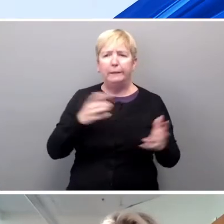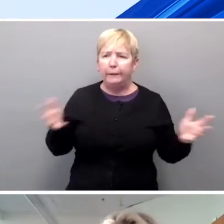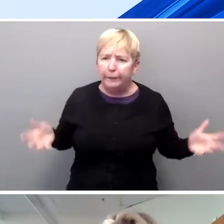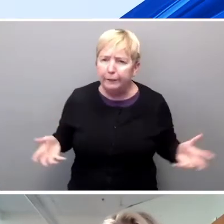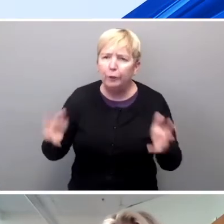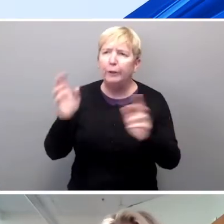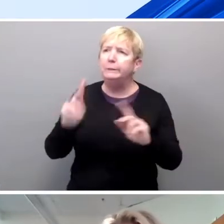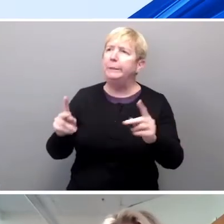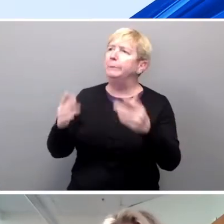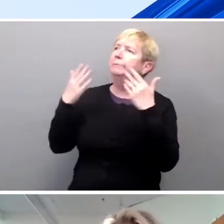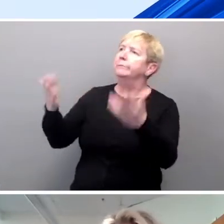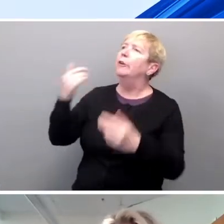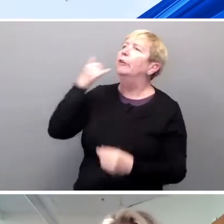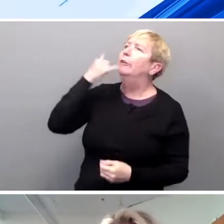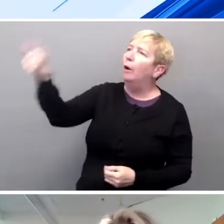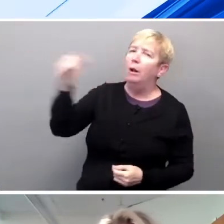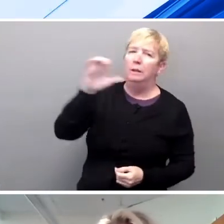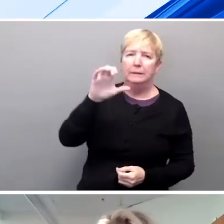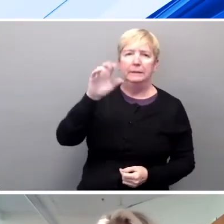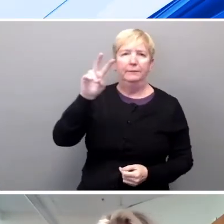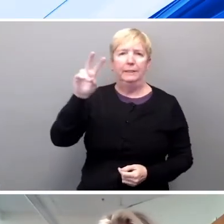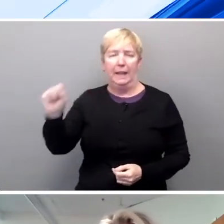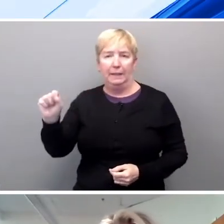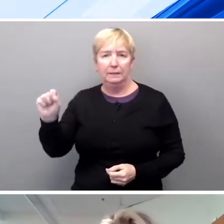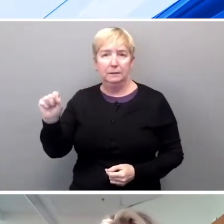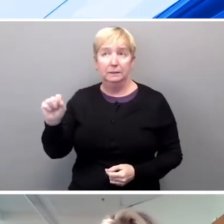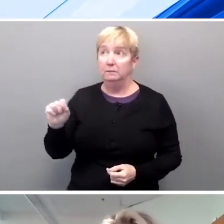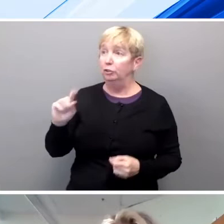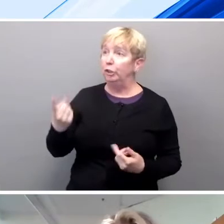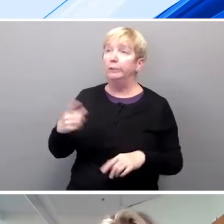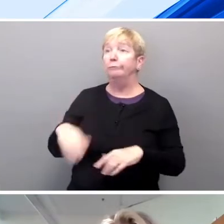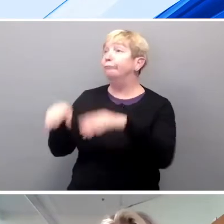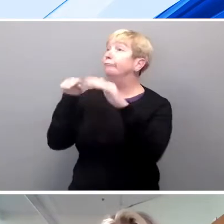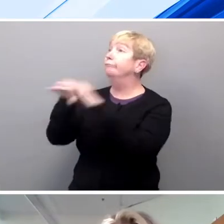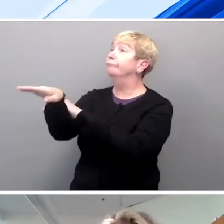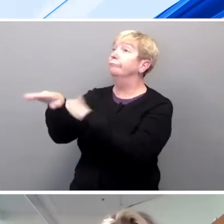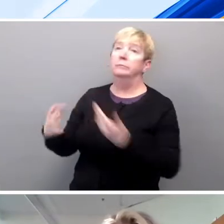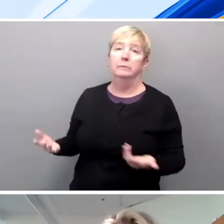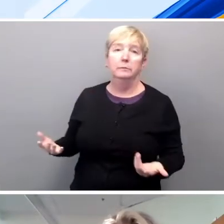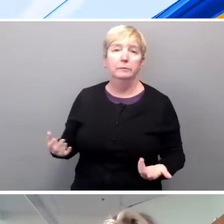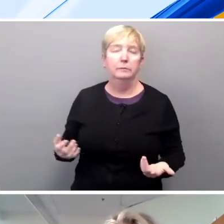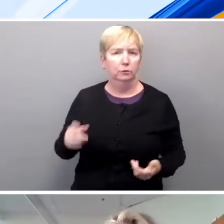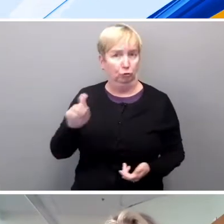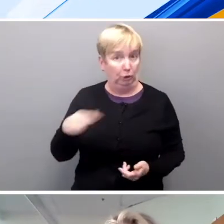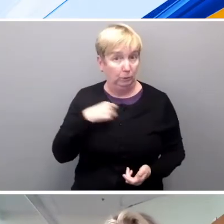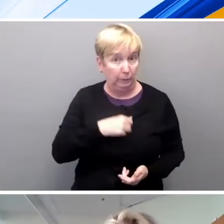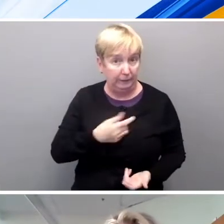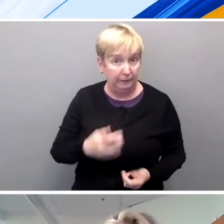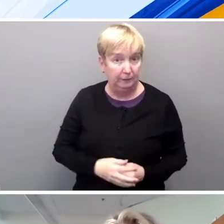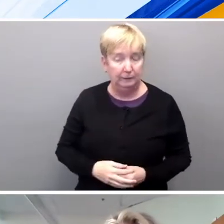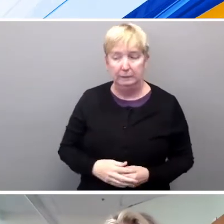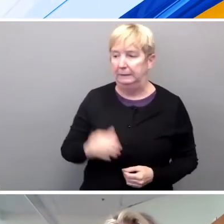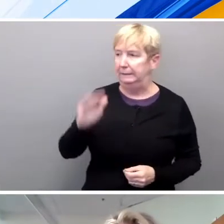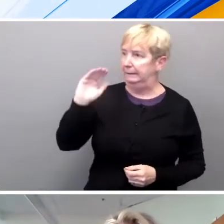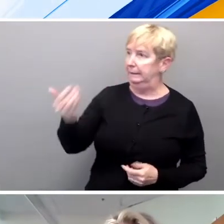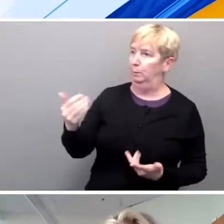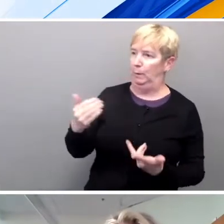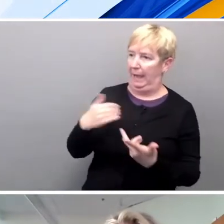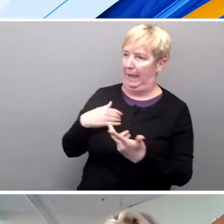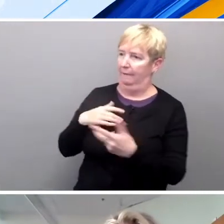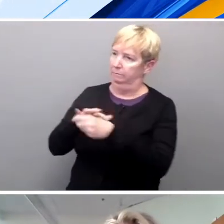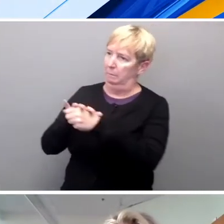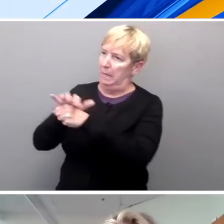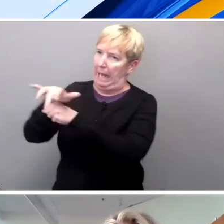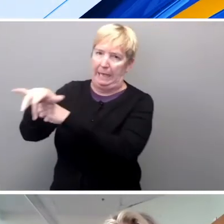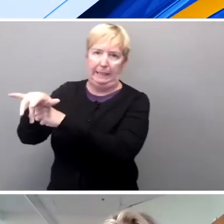their local pharmacy and try to do that kind of walk-in style? Because it seems like there is no issue of supply here. Correct me if I'm